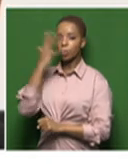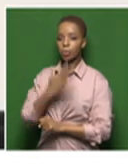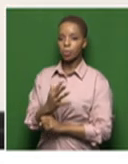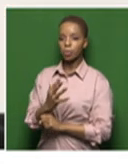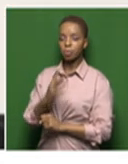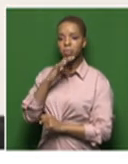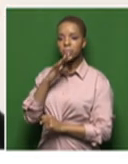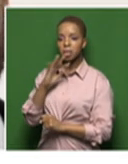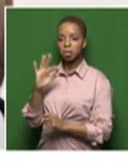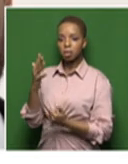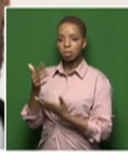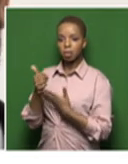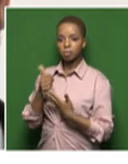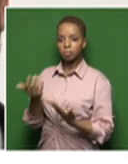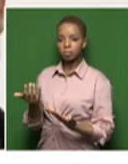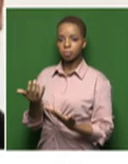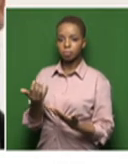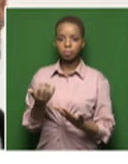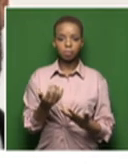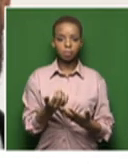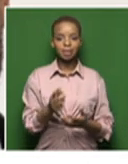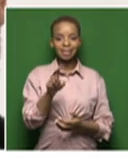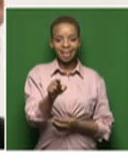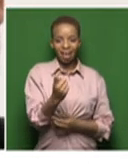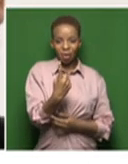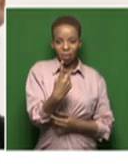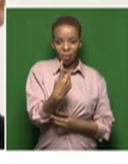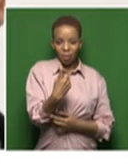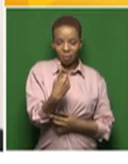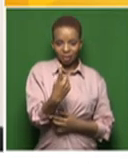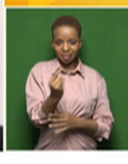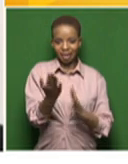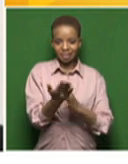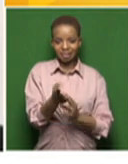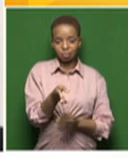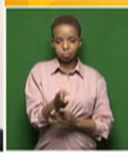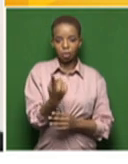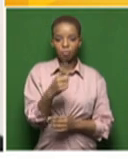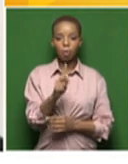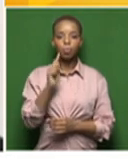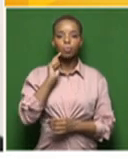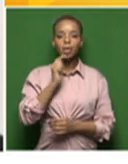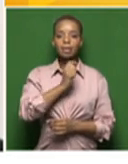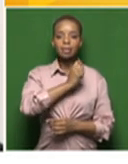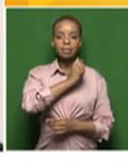So I think the identical twin is the only edge case on the device. It does try to